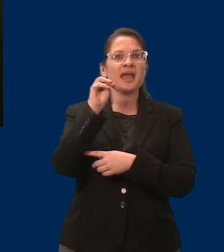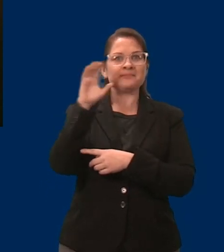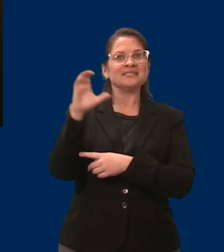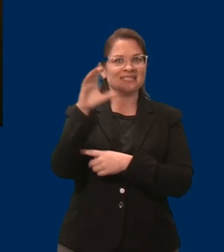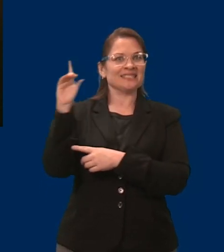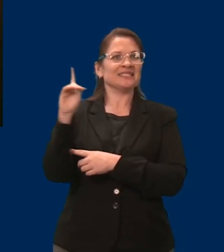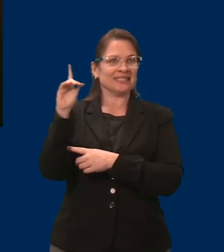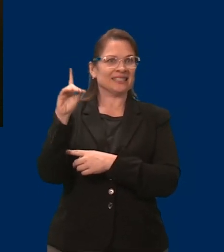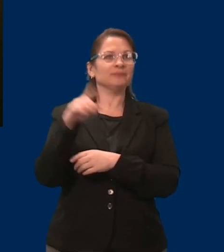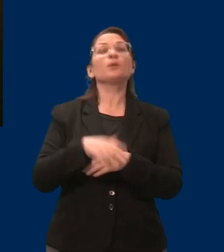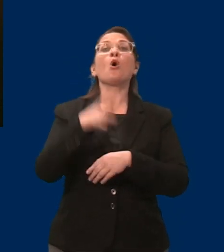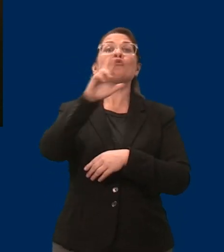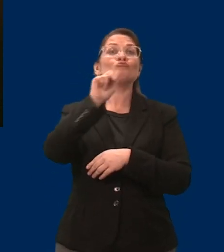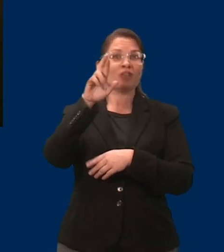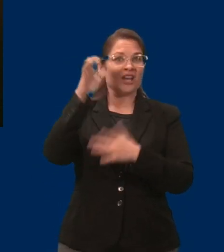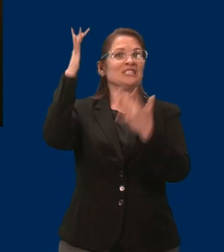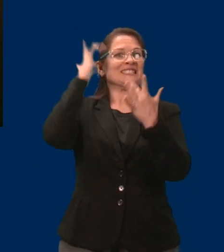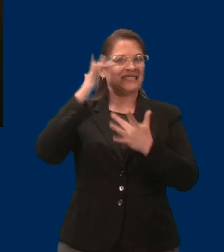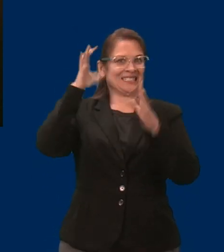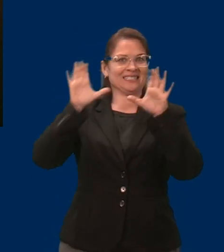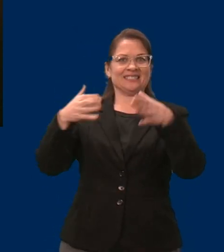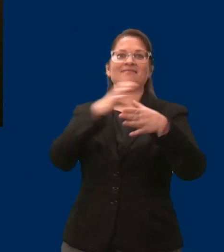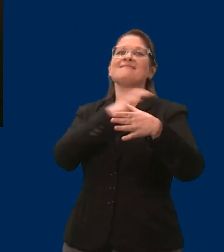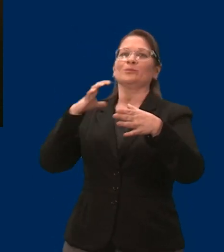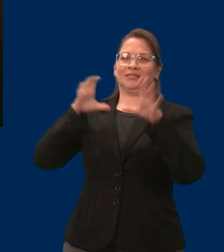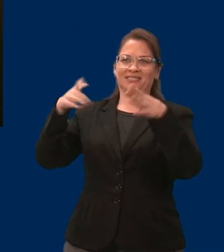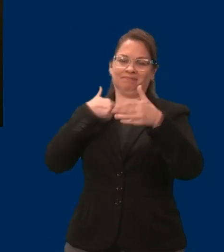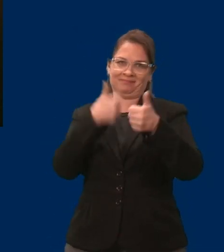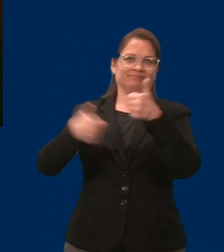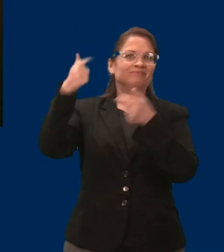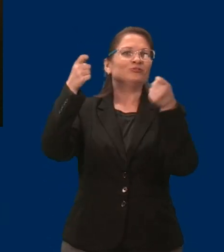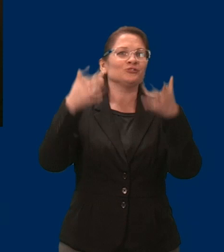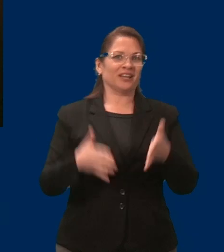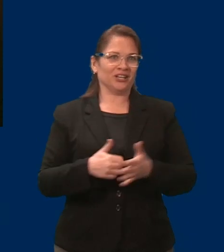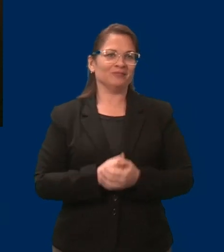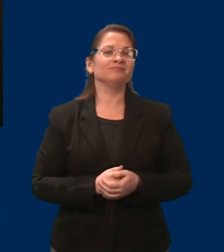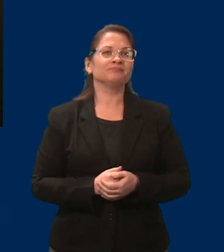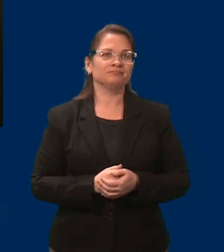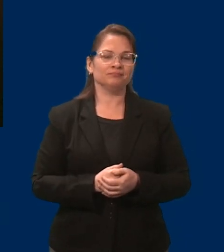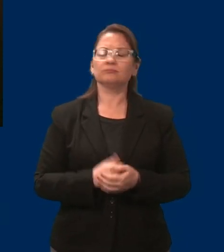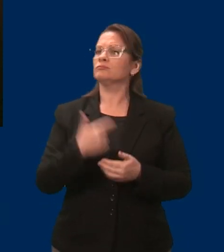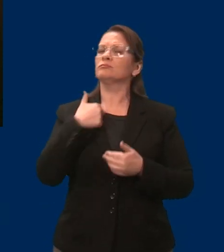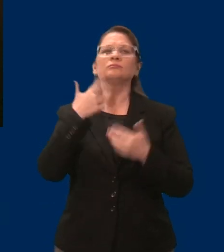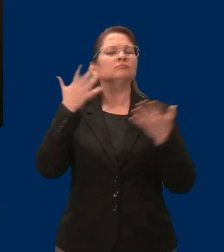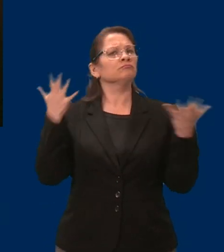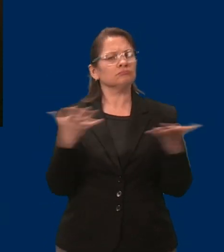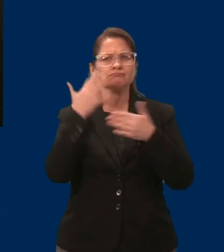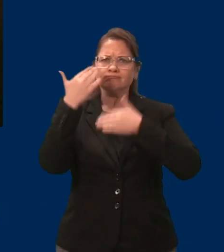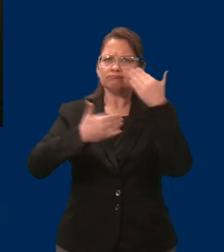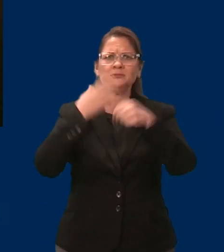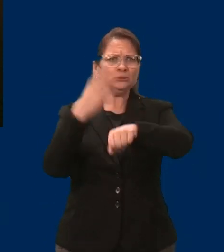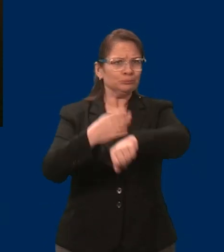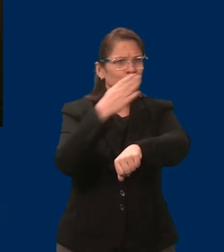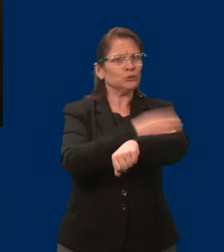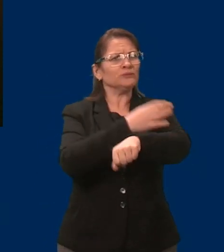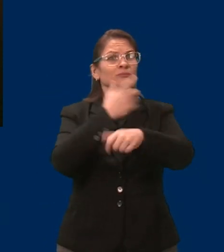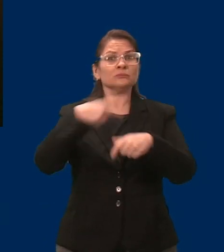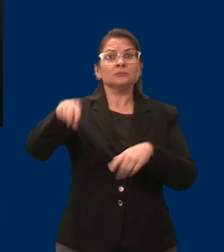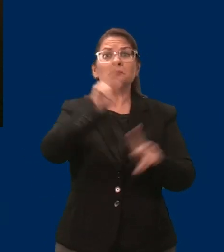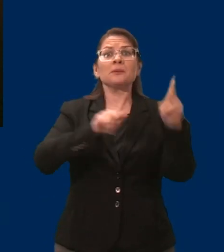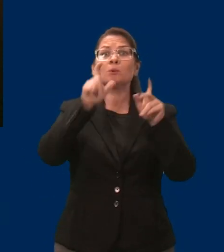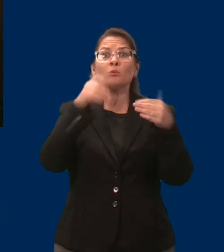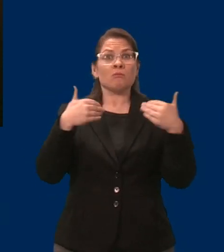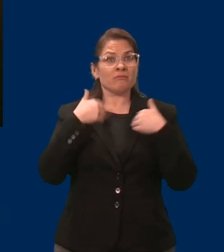Council. Our mission is to improve care for the 1 in 10 Minnesotans that are living with a rare disease. I'm a white woman with brown hair